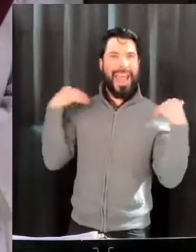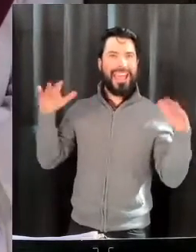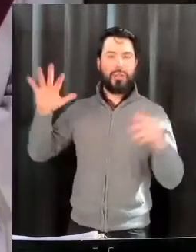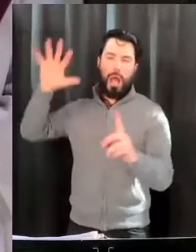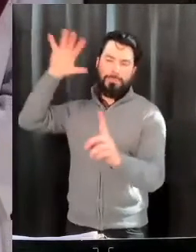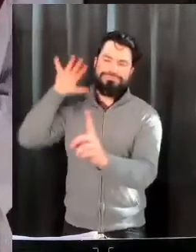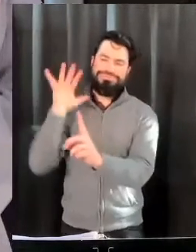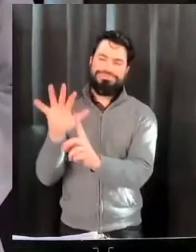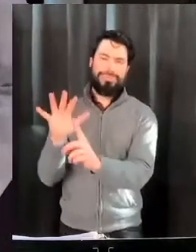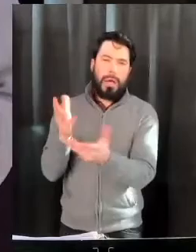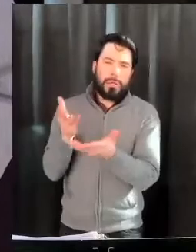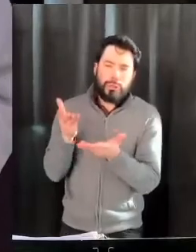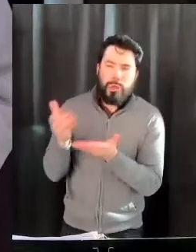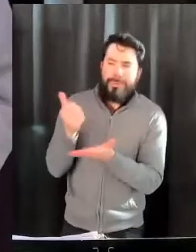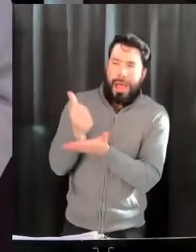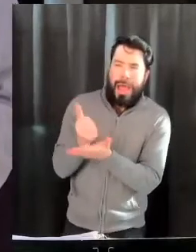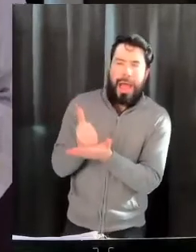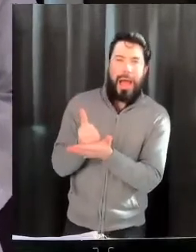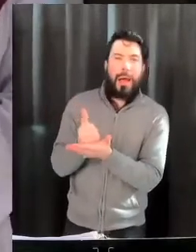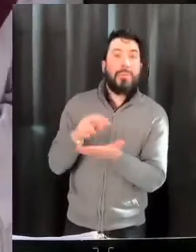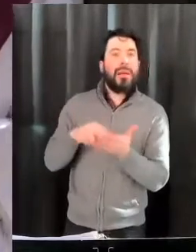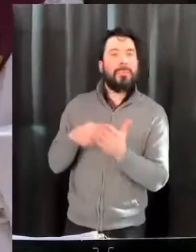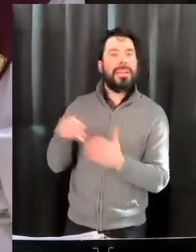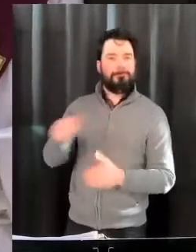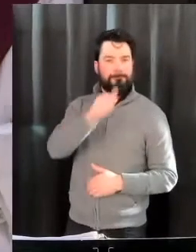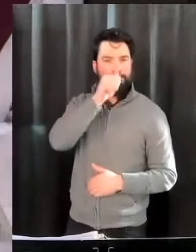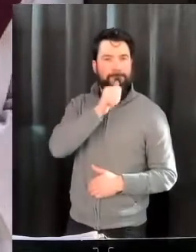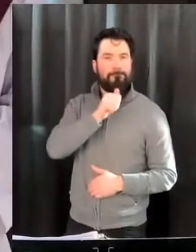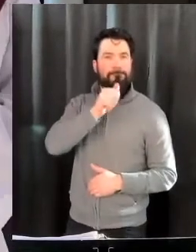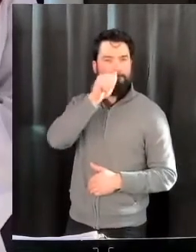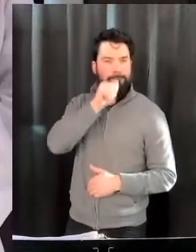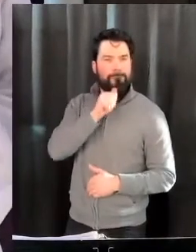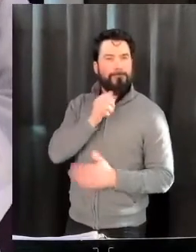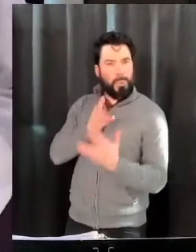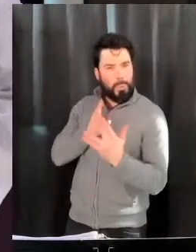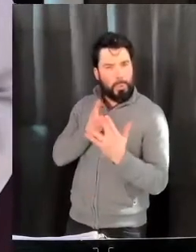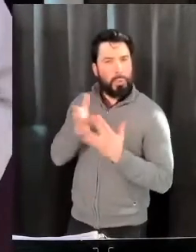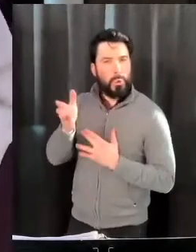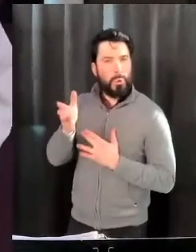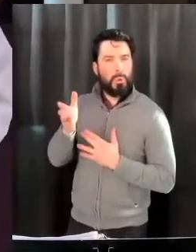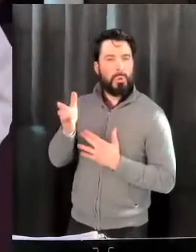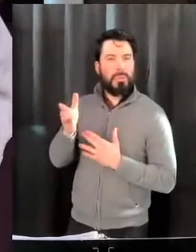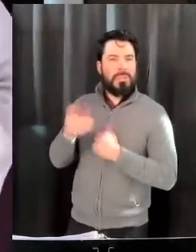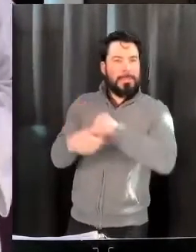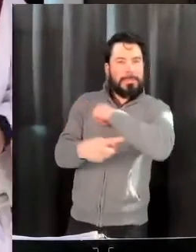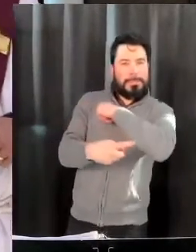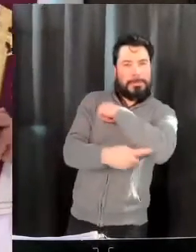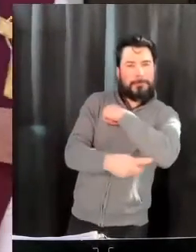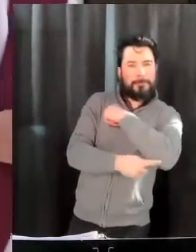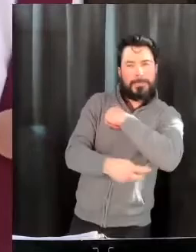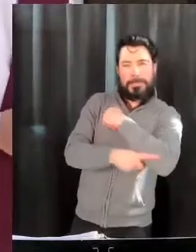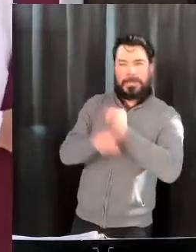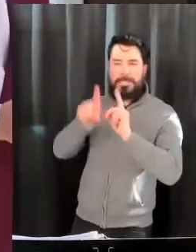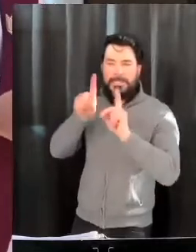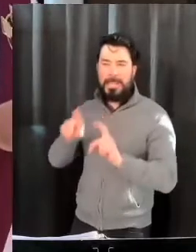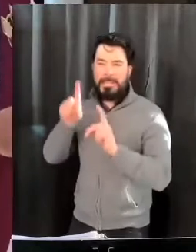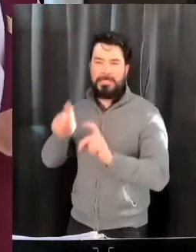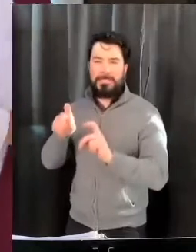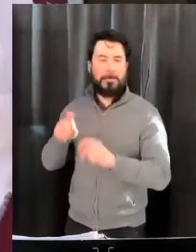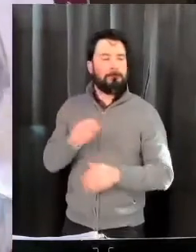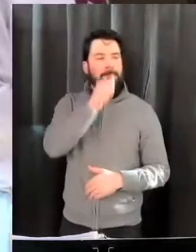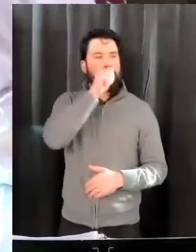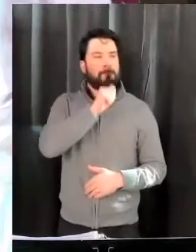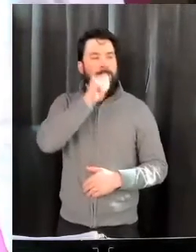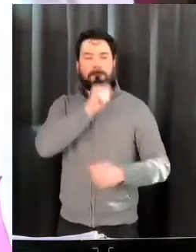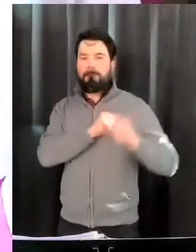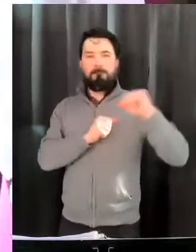that, he was able to survive that time of testing and temptation. So that should be a clue for